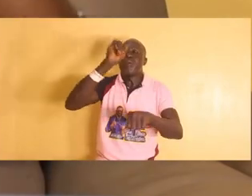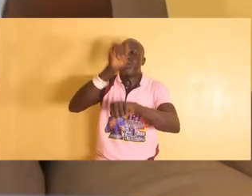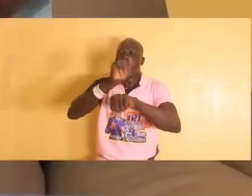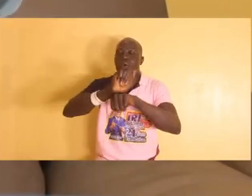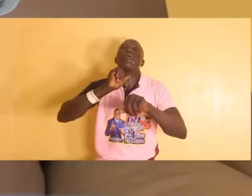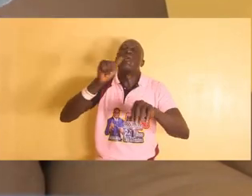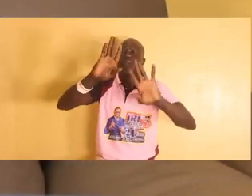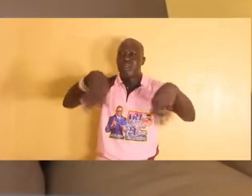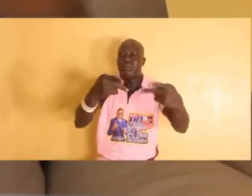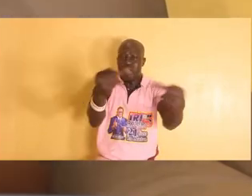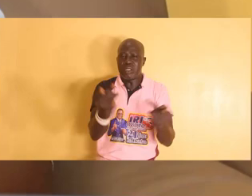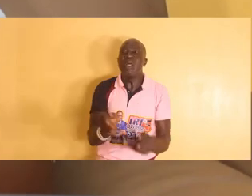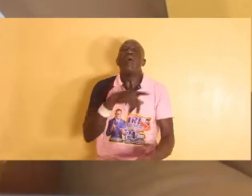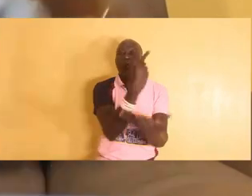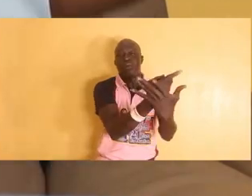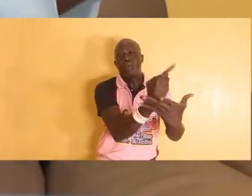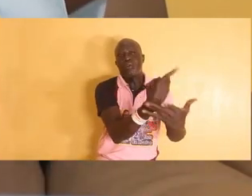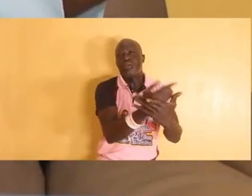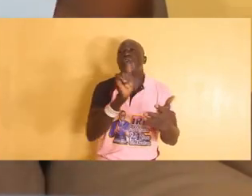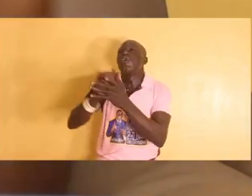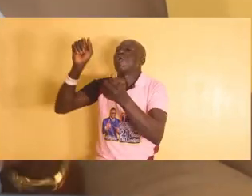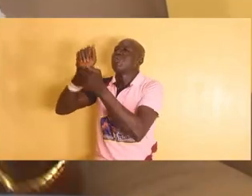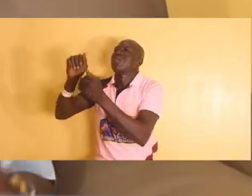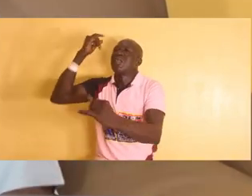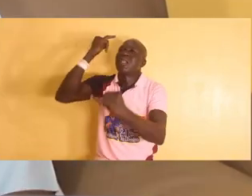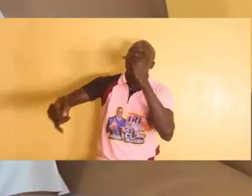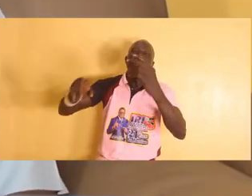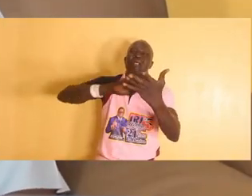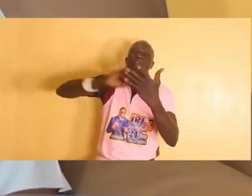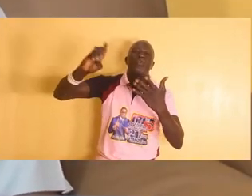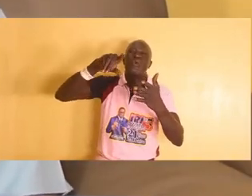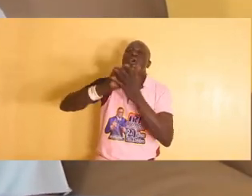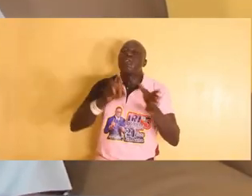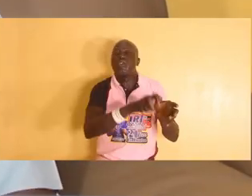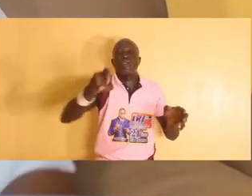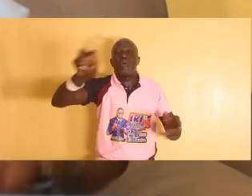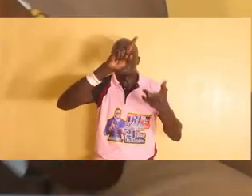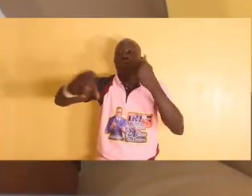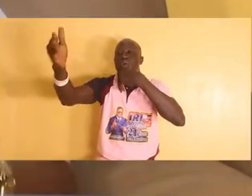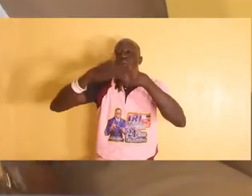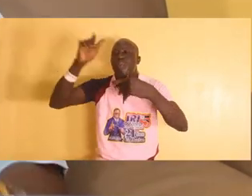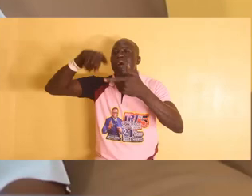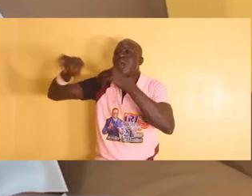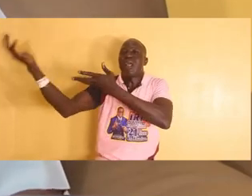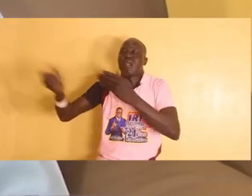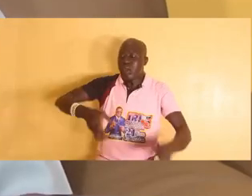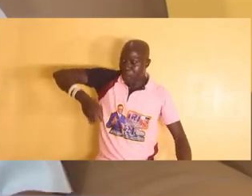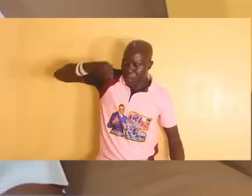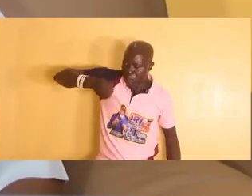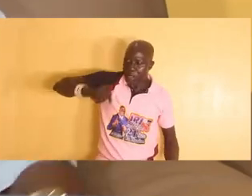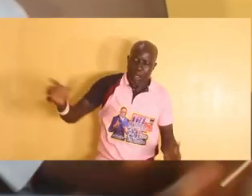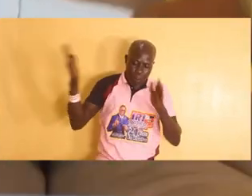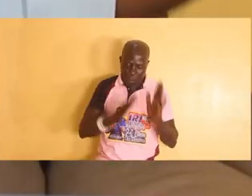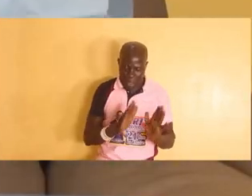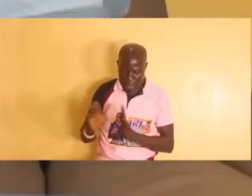láyè. Your job did not allow. Má negotiate. Come and negotiate. Ọ̀sẹ̀ tó kàn. The last week. Kò travel kò máa bọ̀. You travel and come back. Gbé bàgì ẹ.